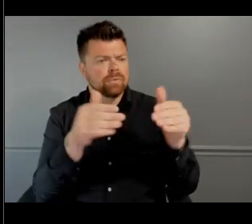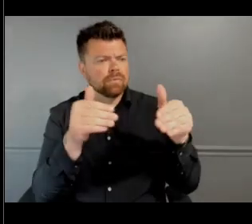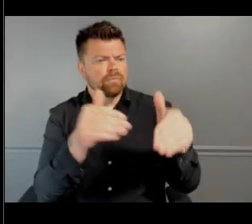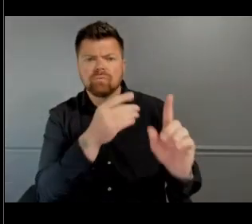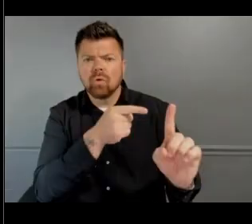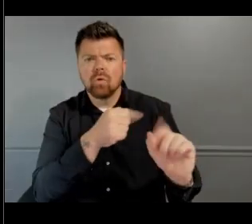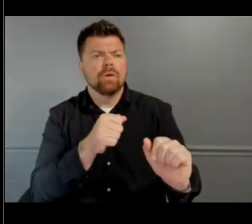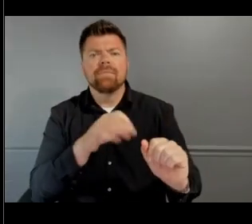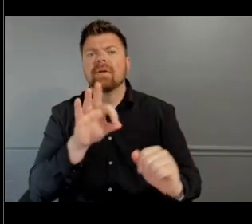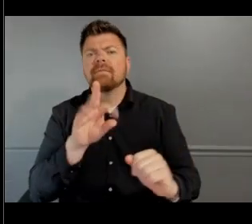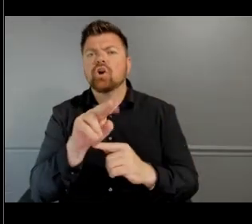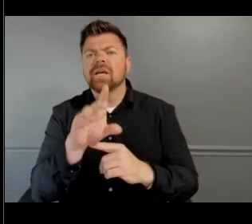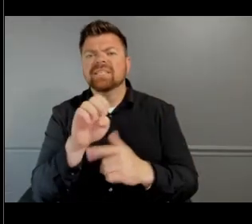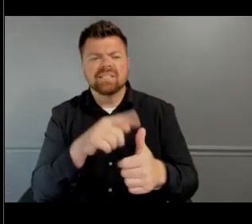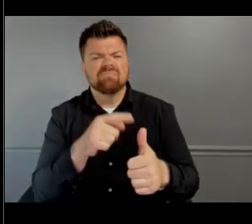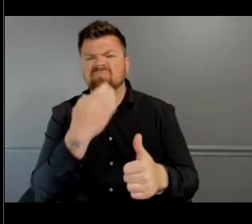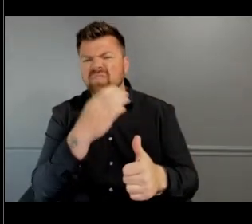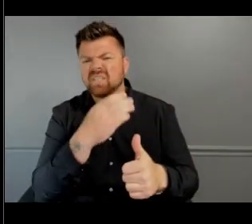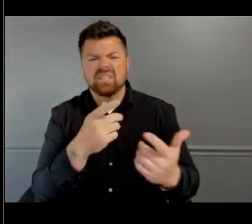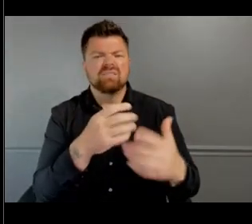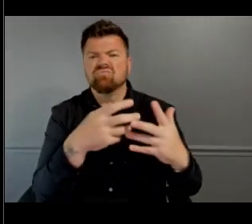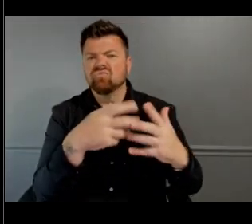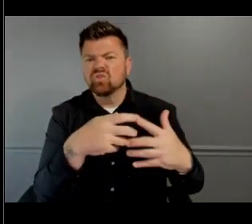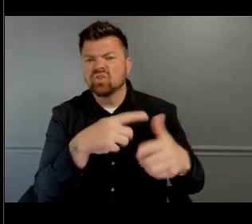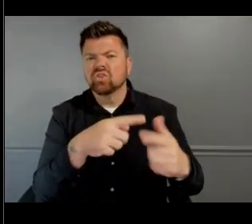water heaters are not covered.